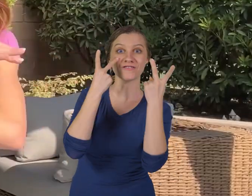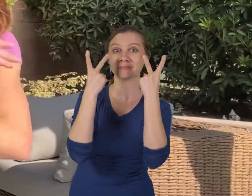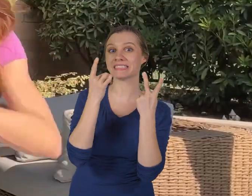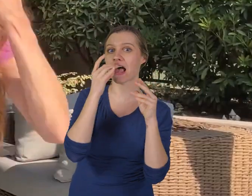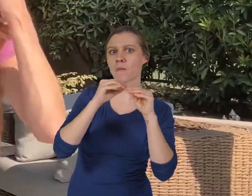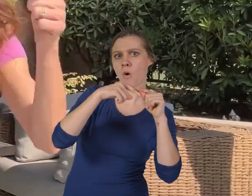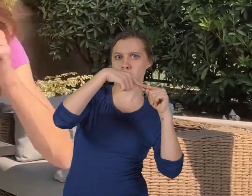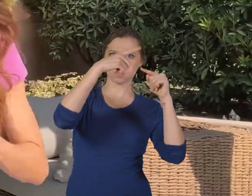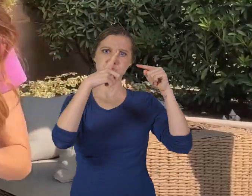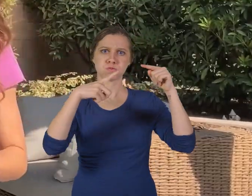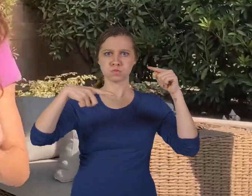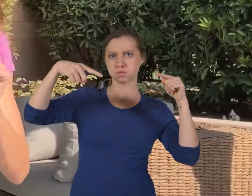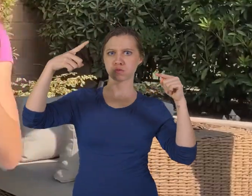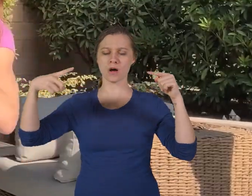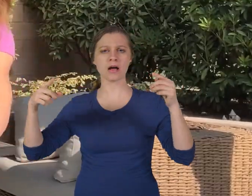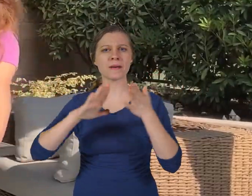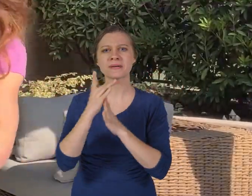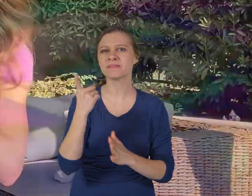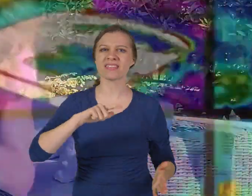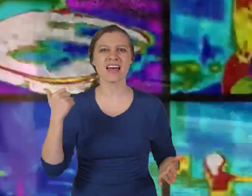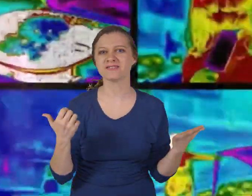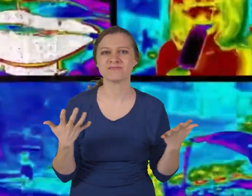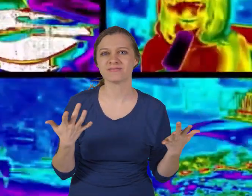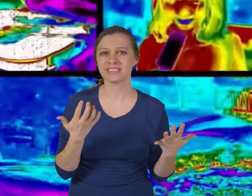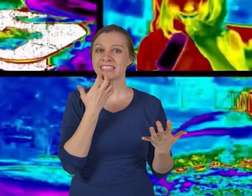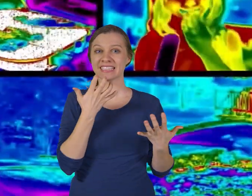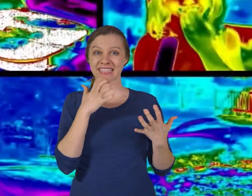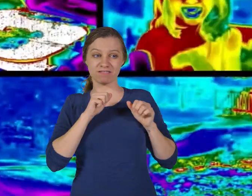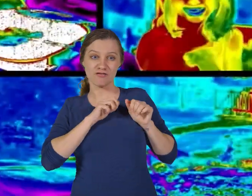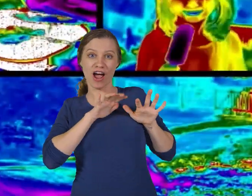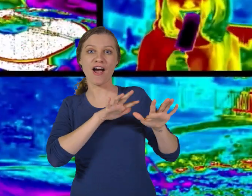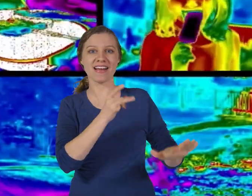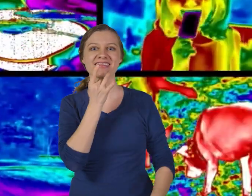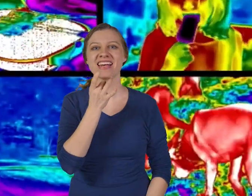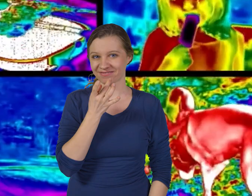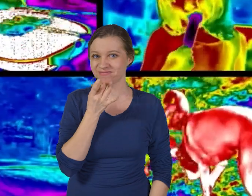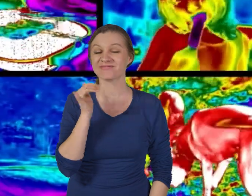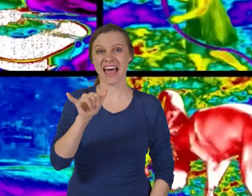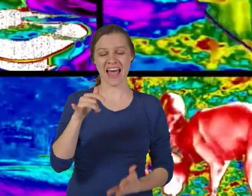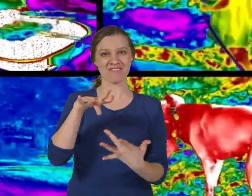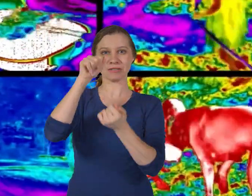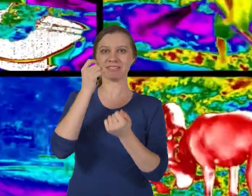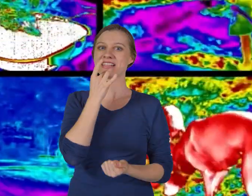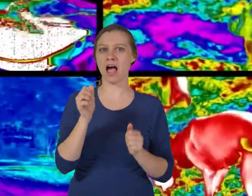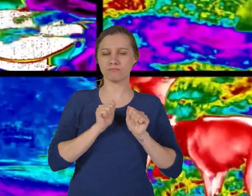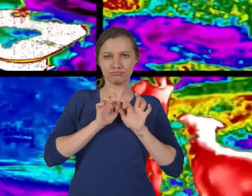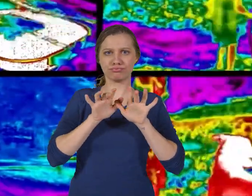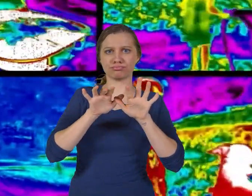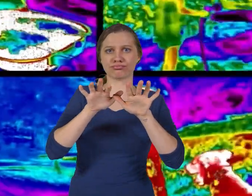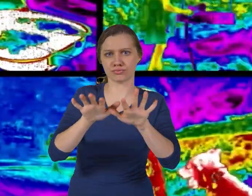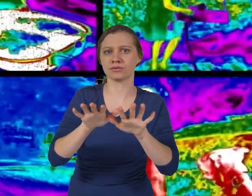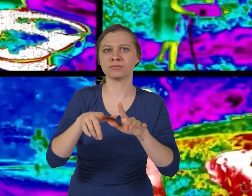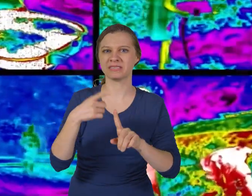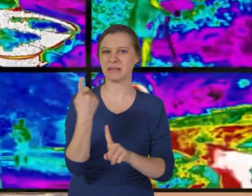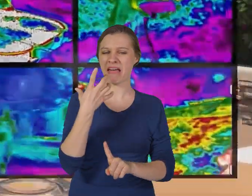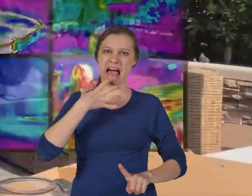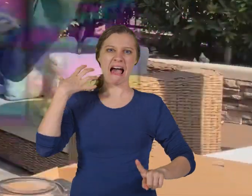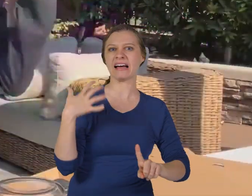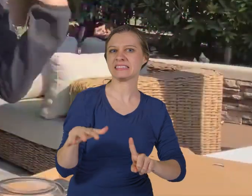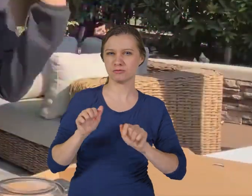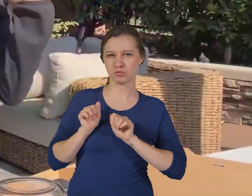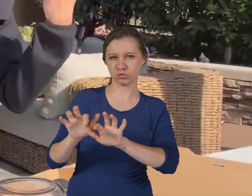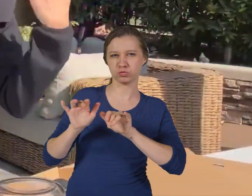slightly longer than visible light, it becomes something else, infrared light. This is the invisible light that is emitted when